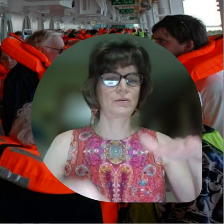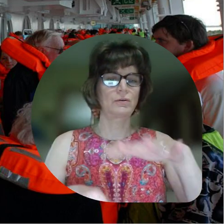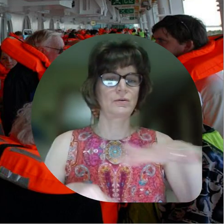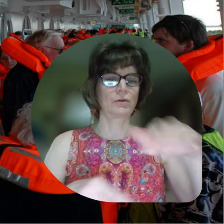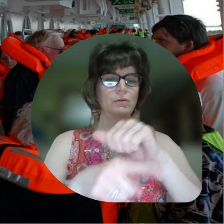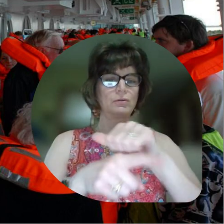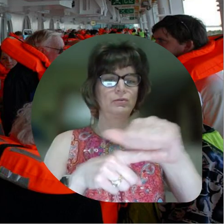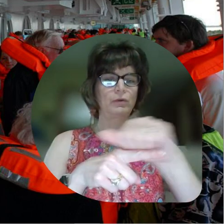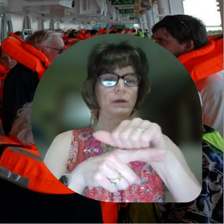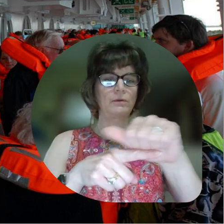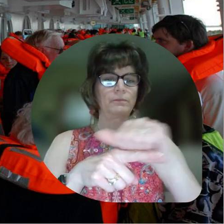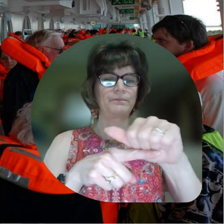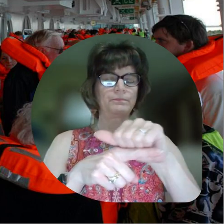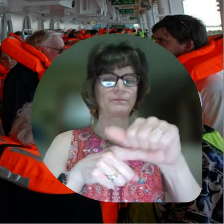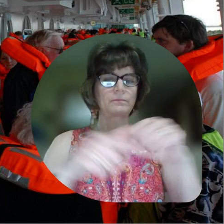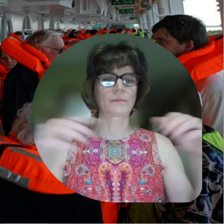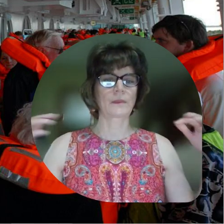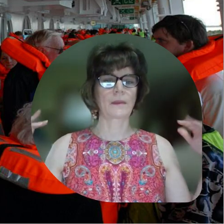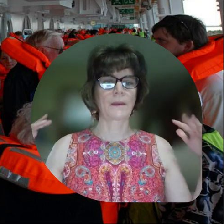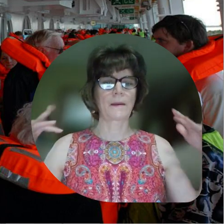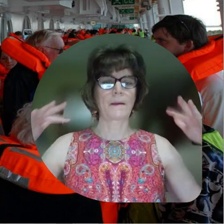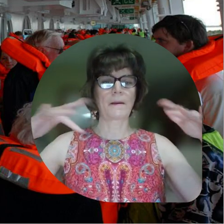Muster, drill.